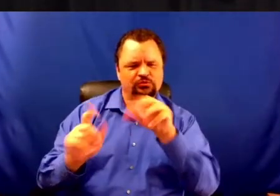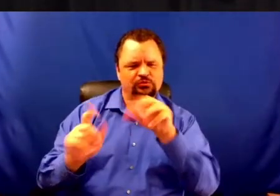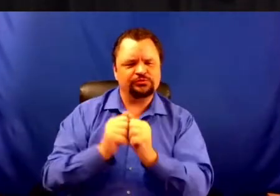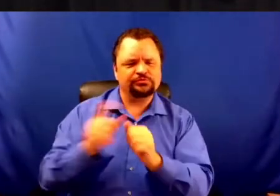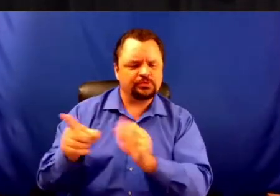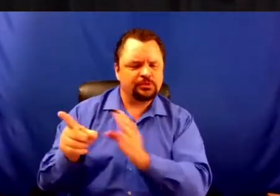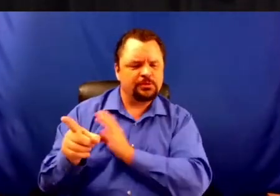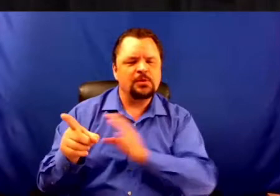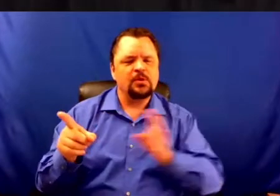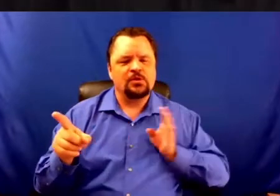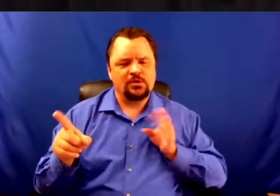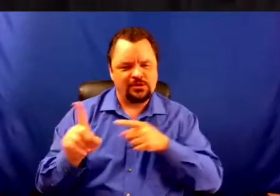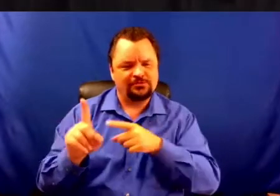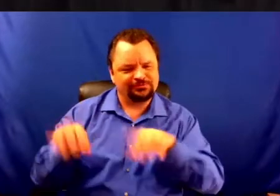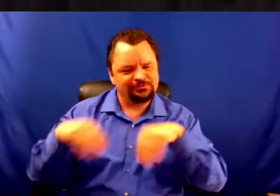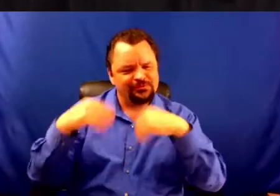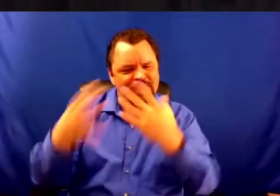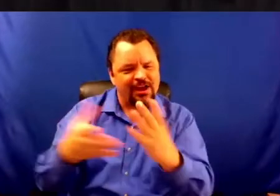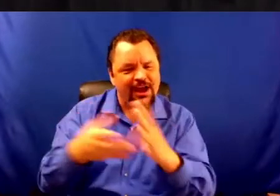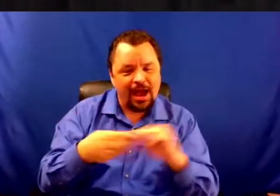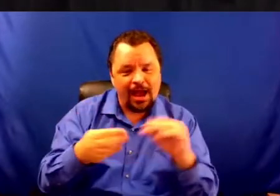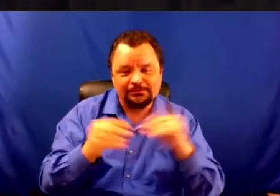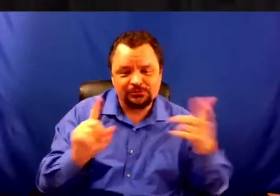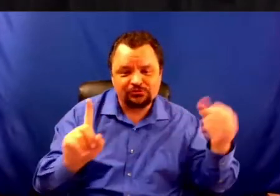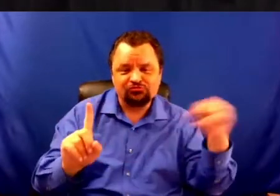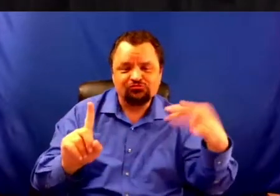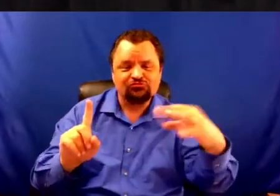want to give you an opportunity if you Yeah. want to say anything.